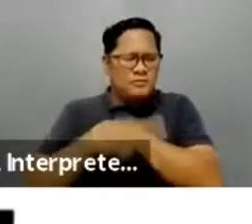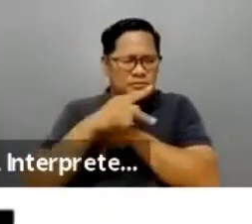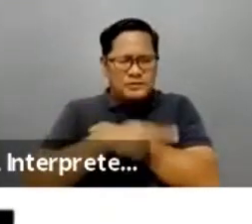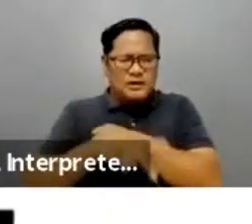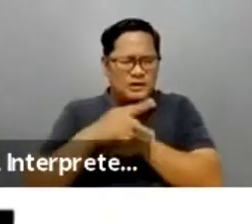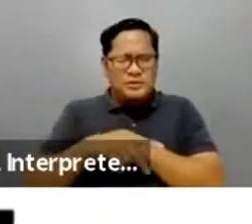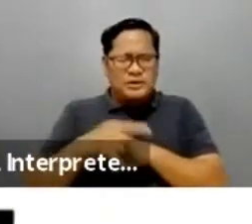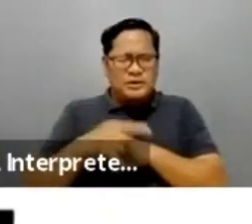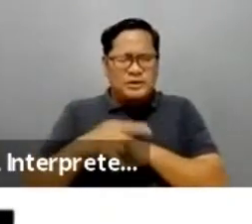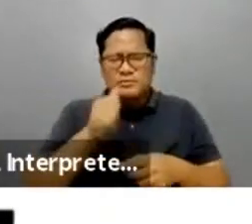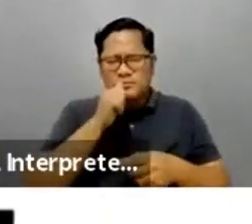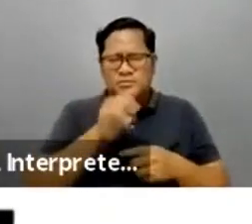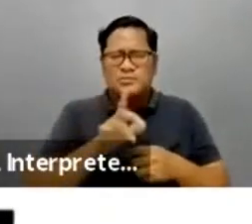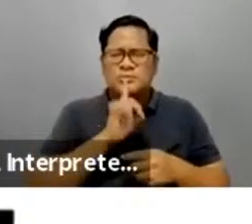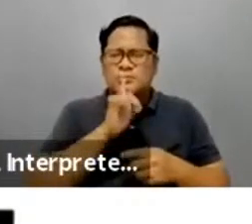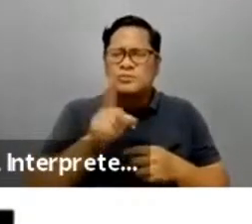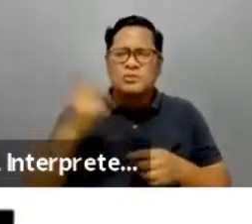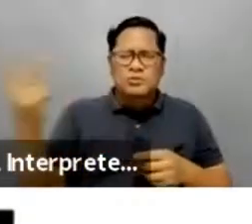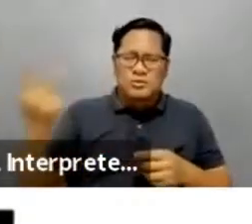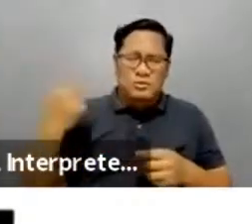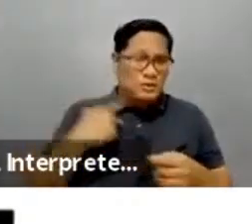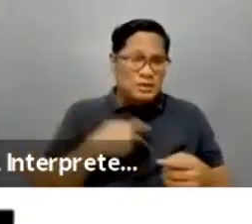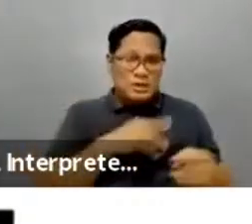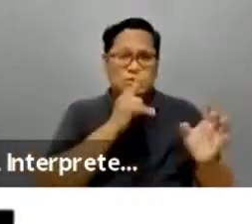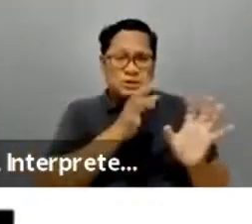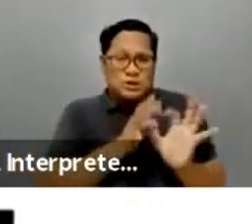hospital connected to an apex hospital.